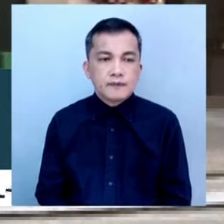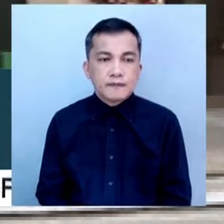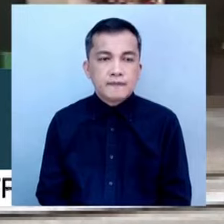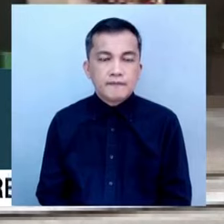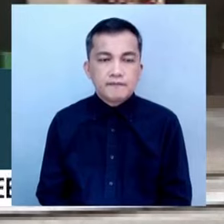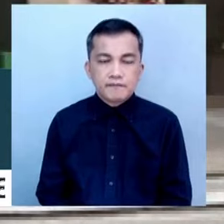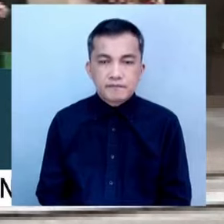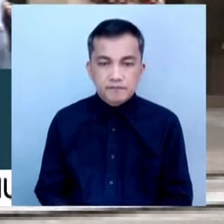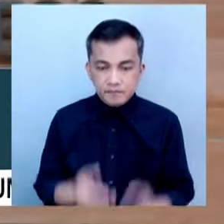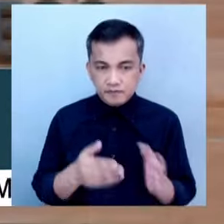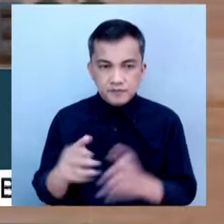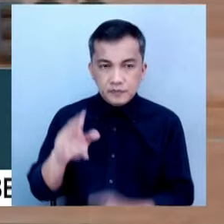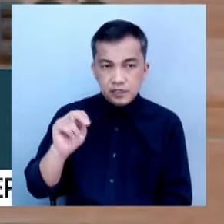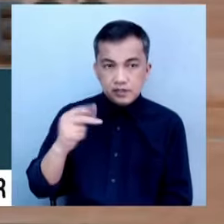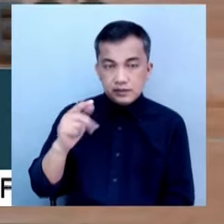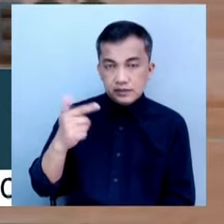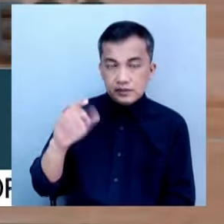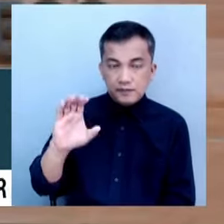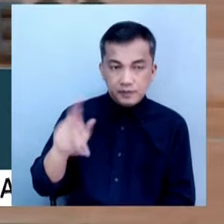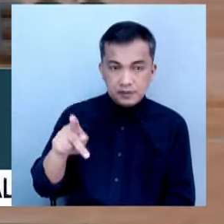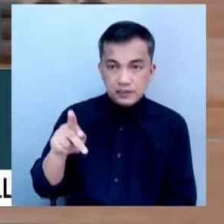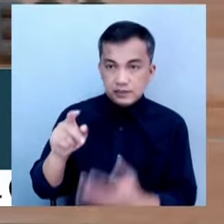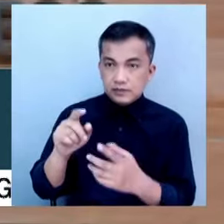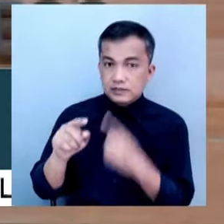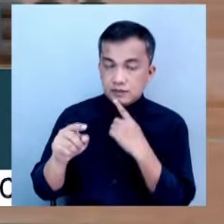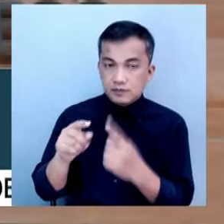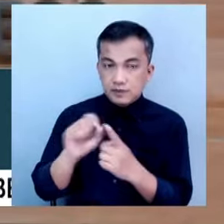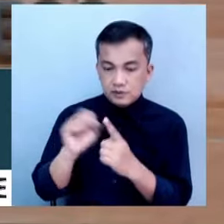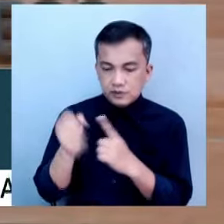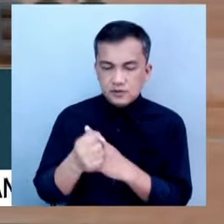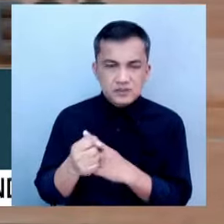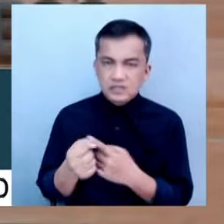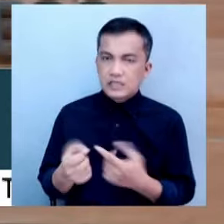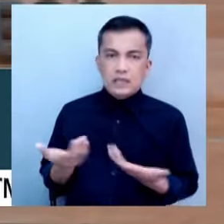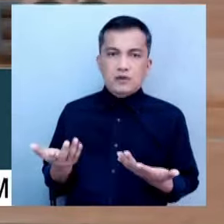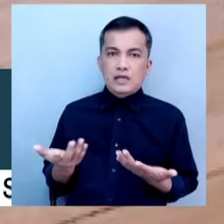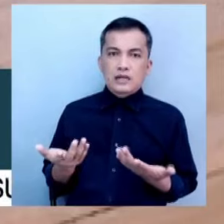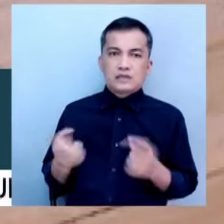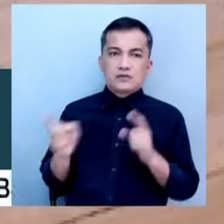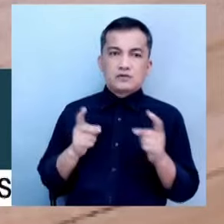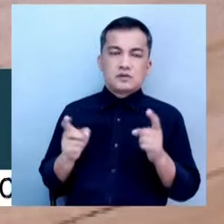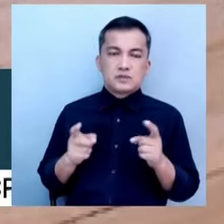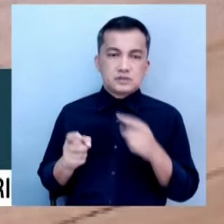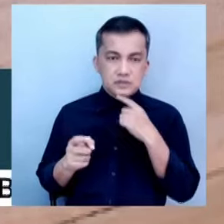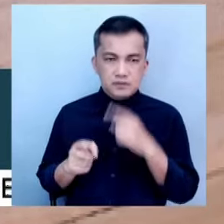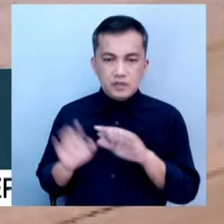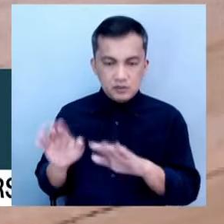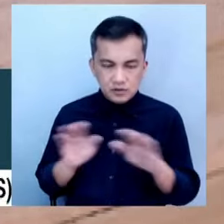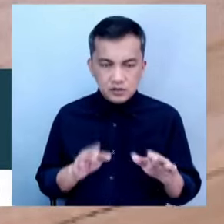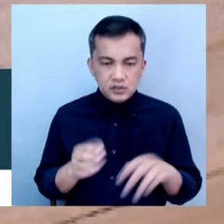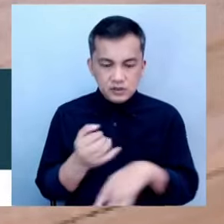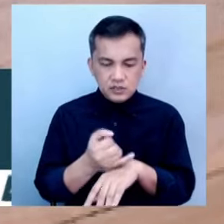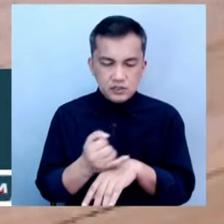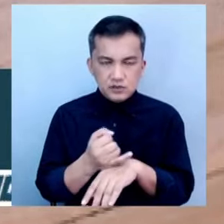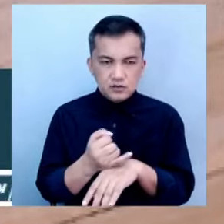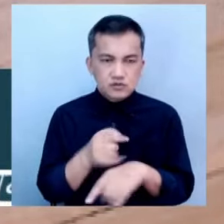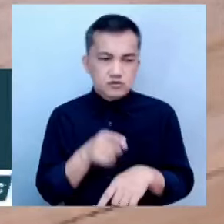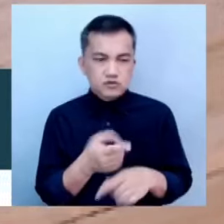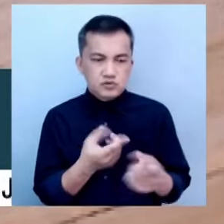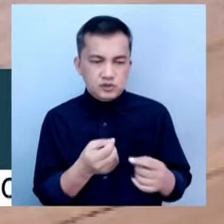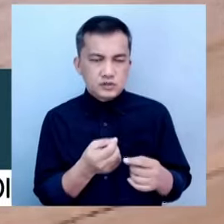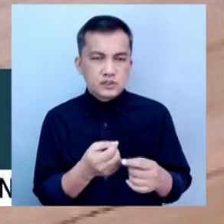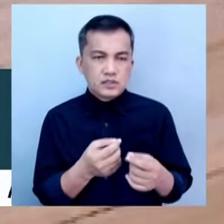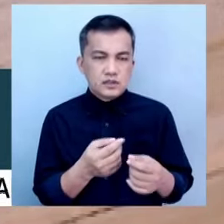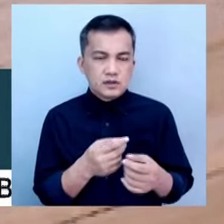Meanwhile, the NGCP said the situation is out of its control. It, however, assured residents on the island it is doing its part to solve the